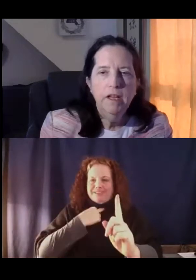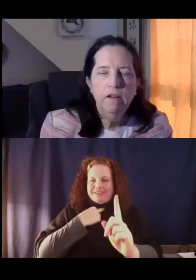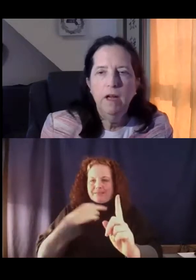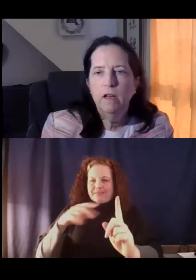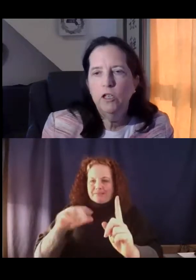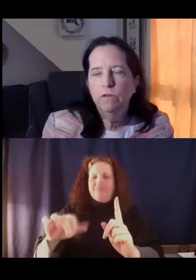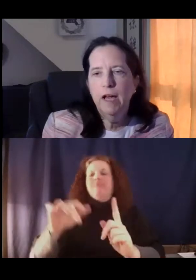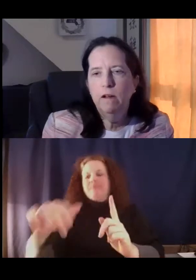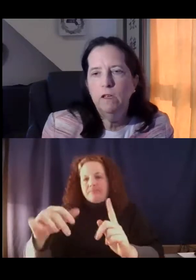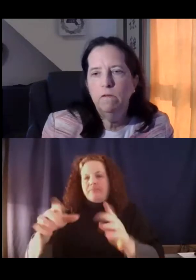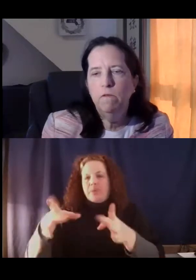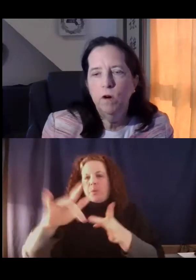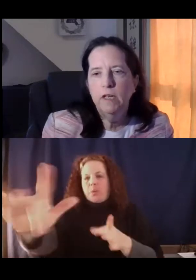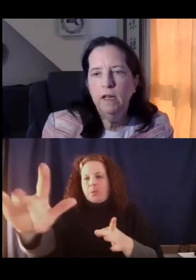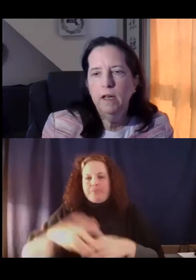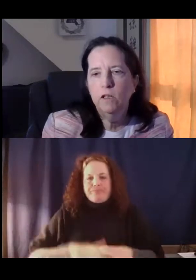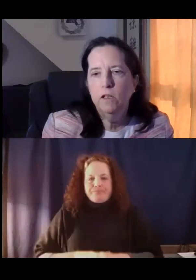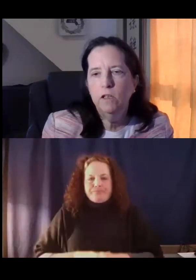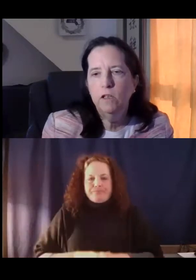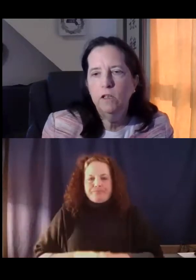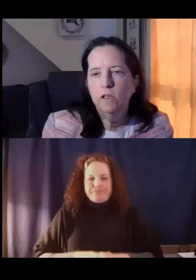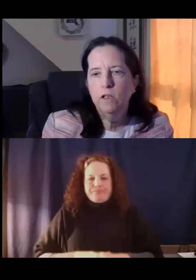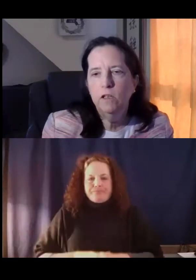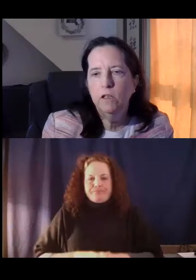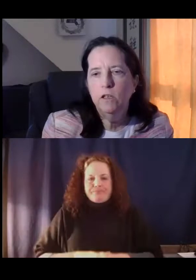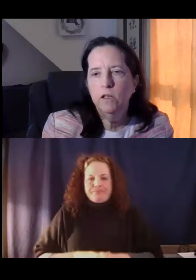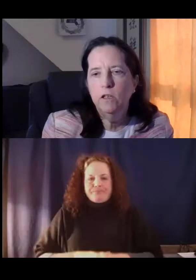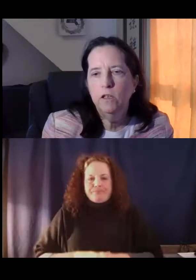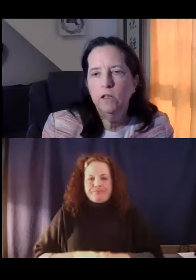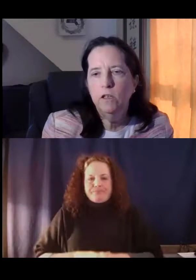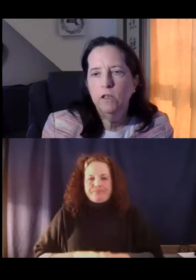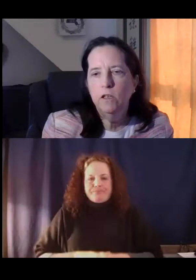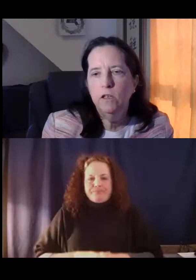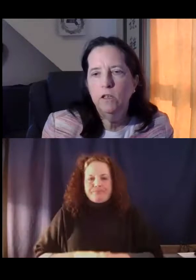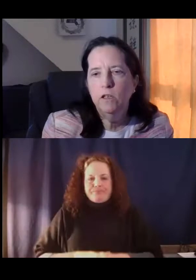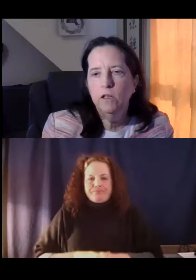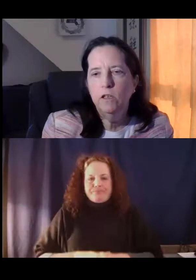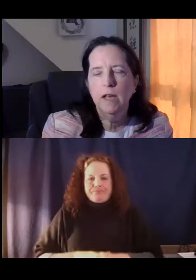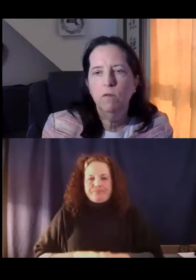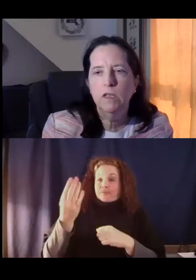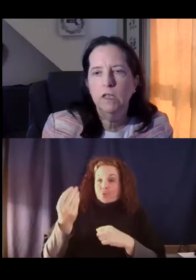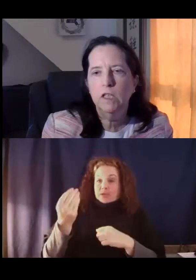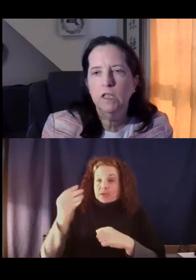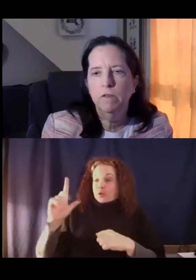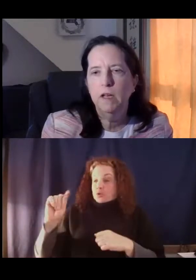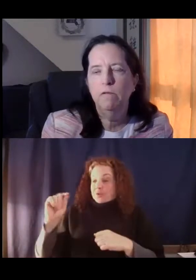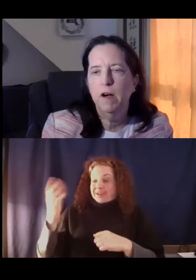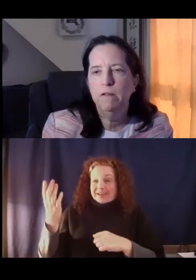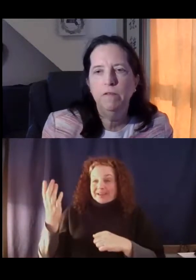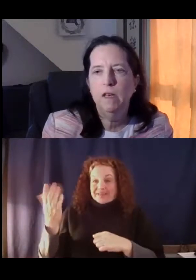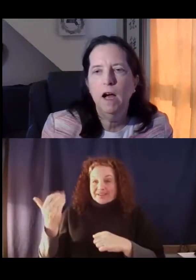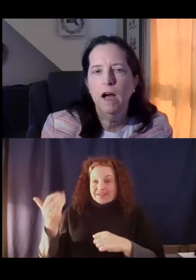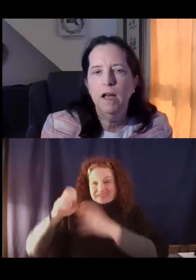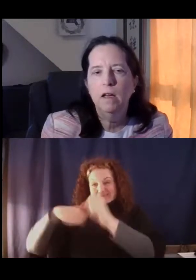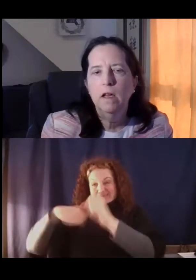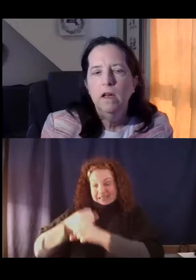One thing for the 2014 and 2015, we had snowbanks that were 6 feet,